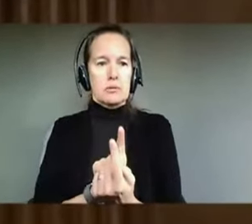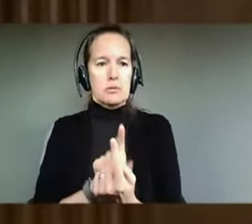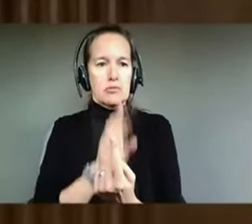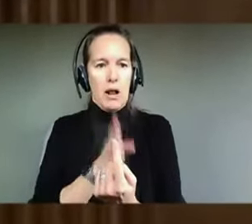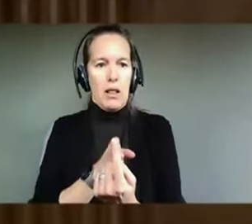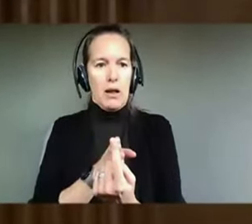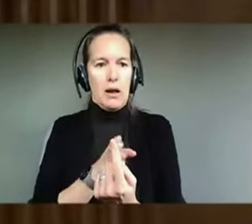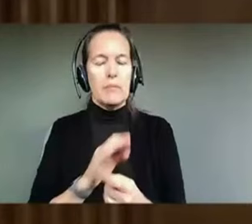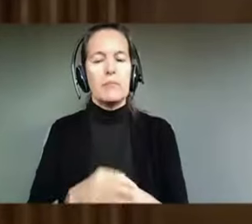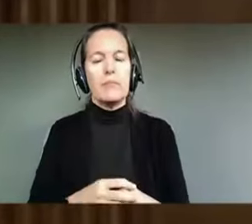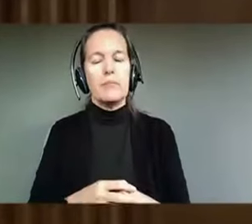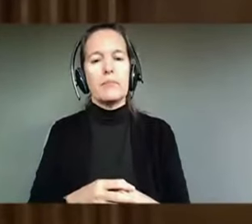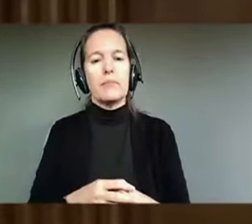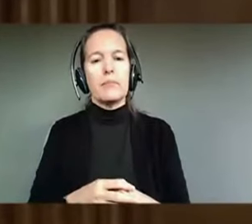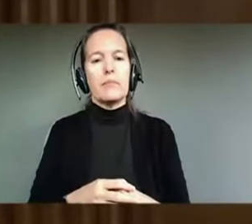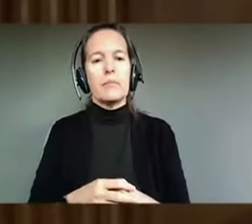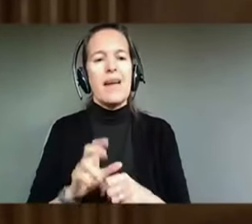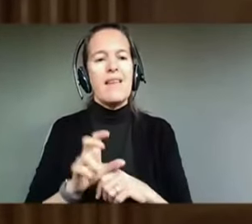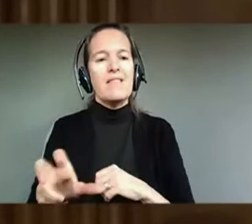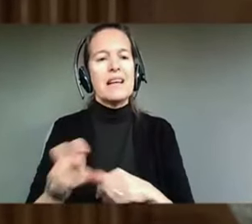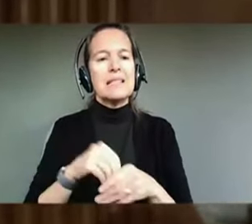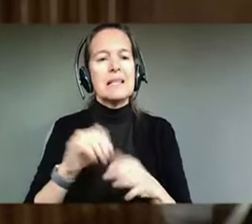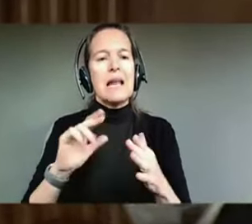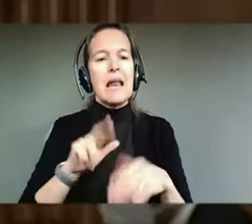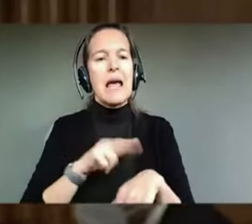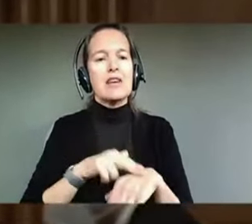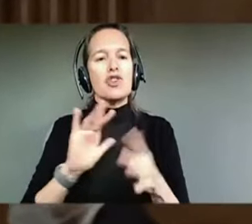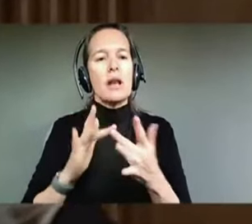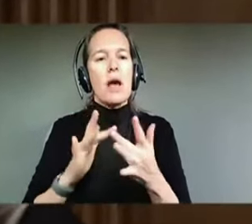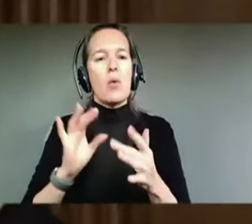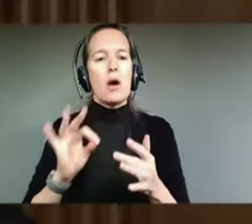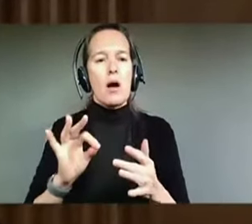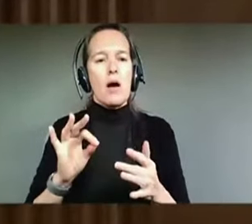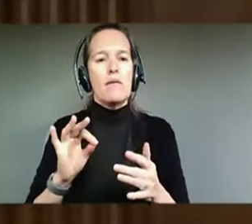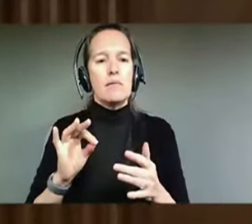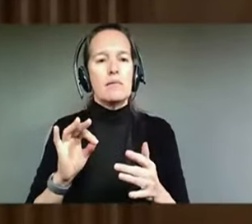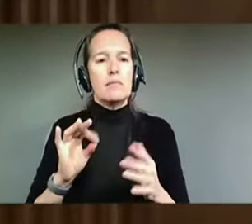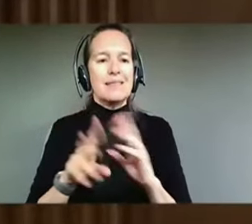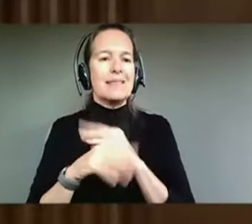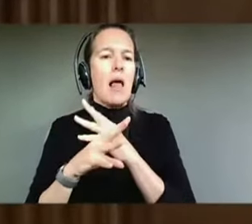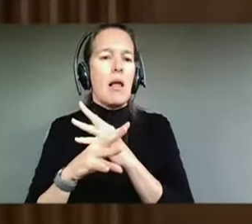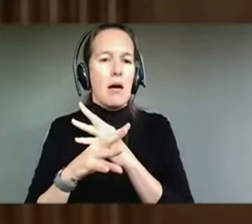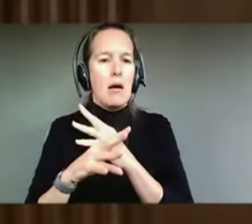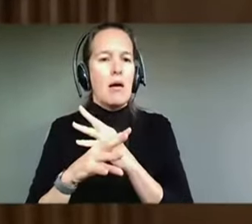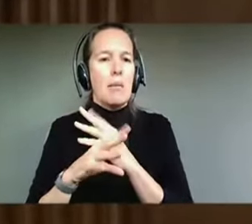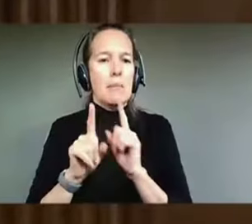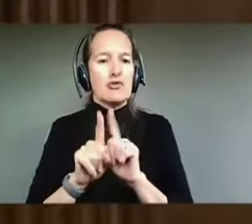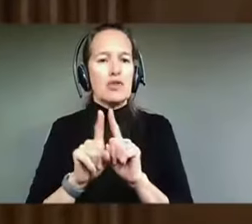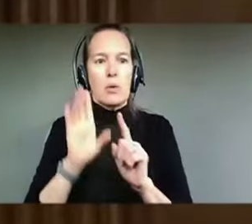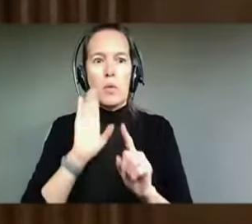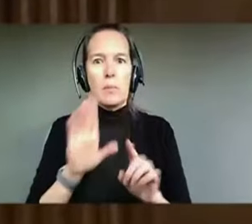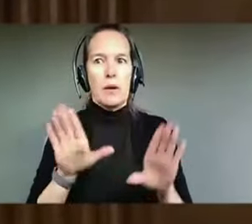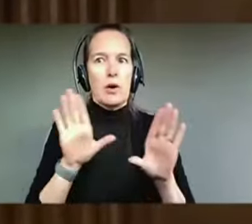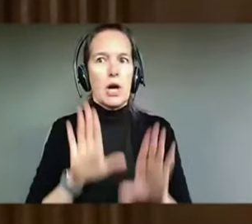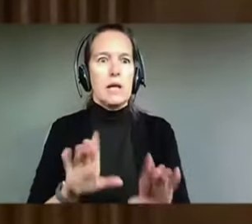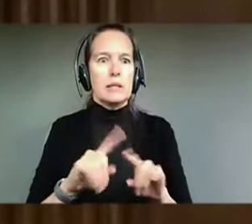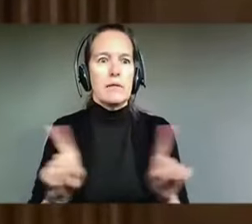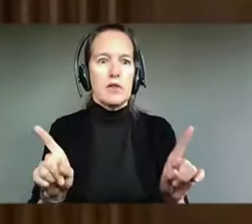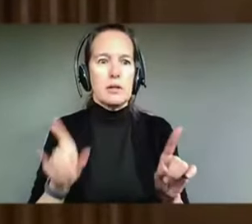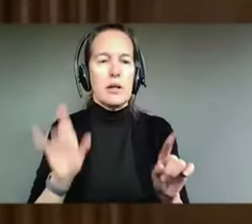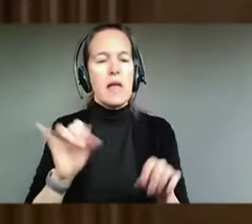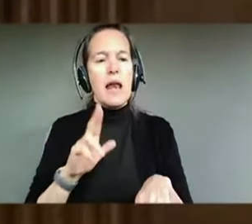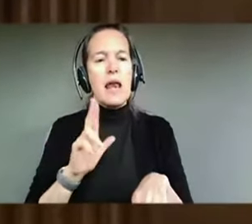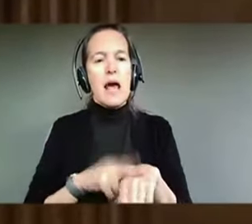the development of a national network of telementoring would be a huge difference. This national network of